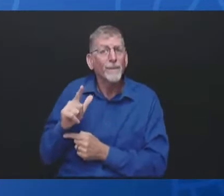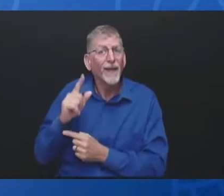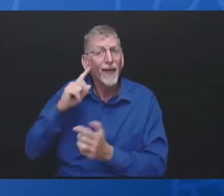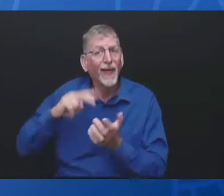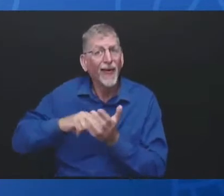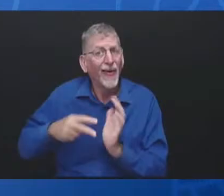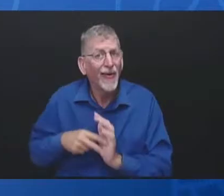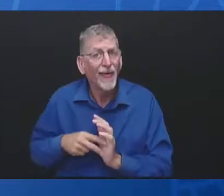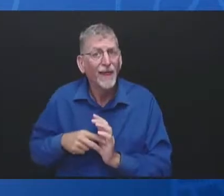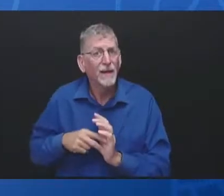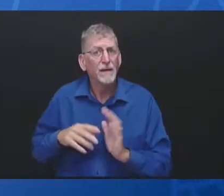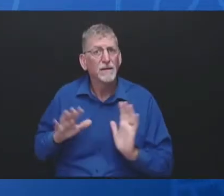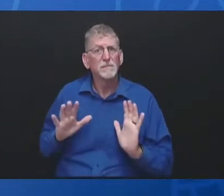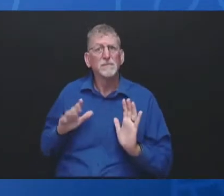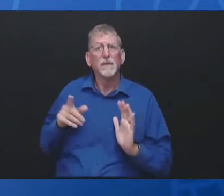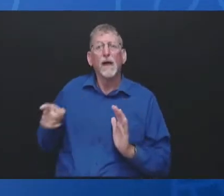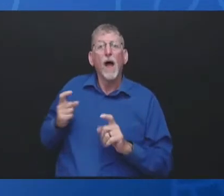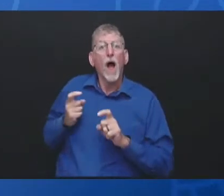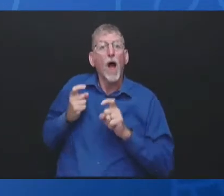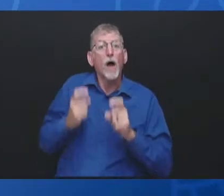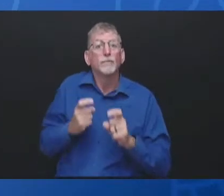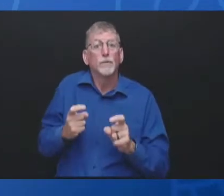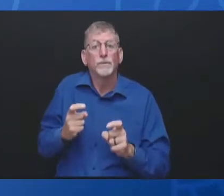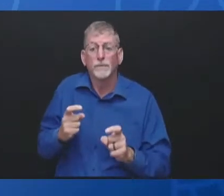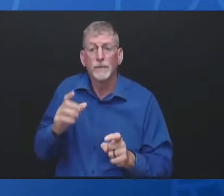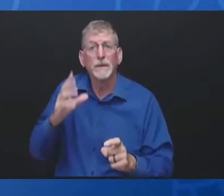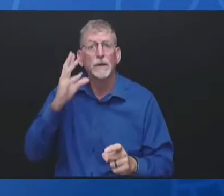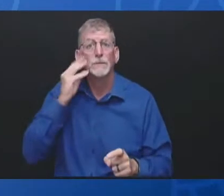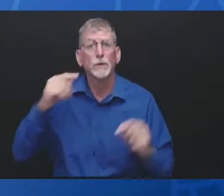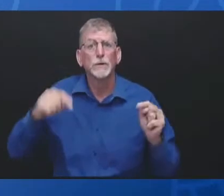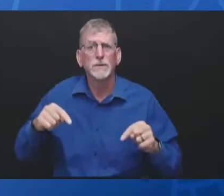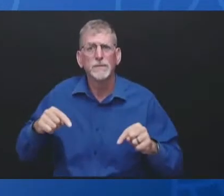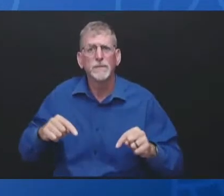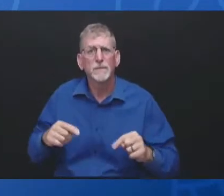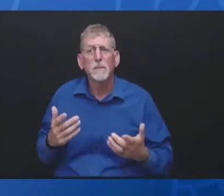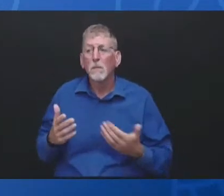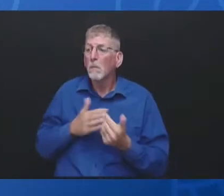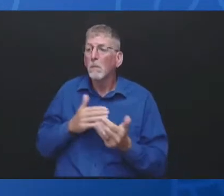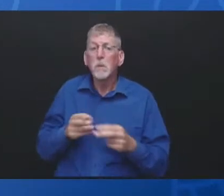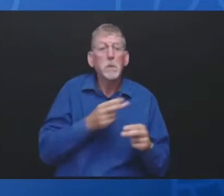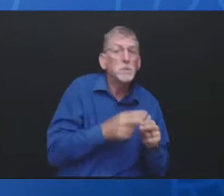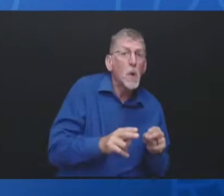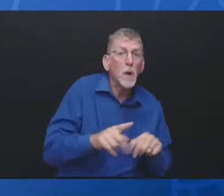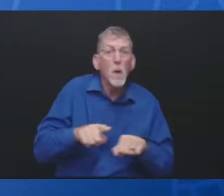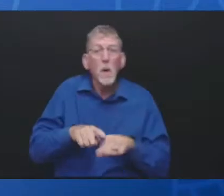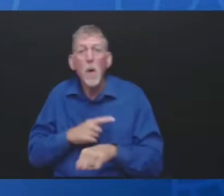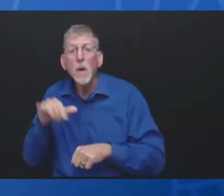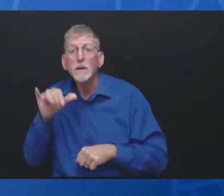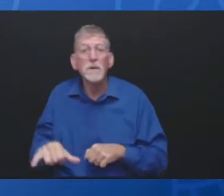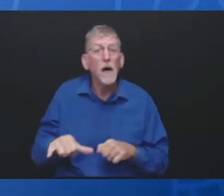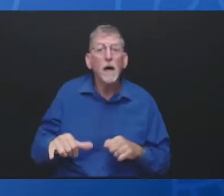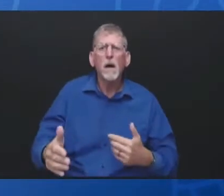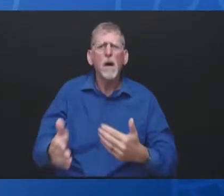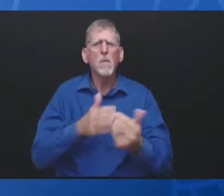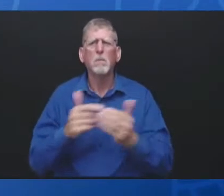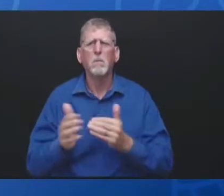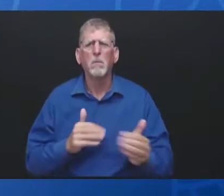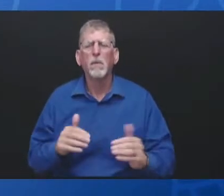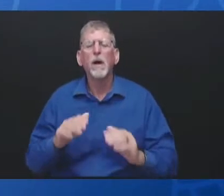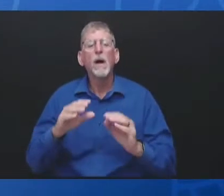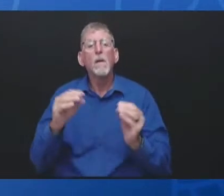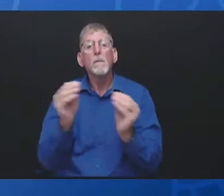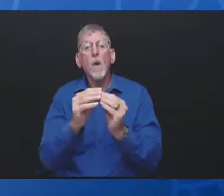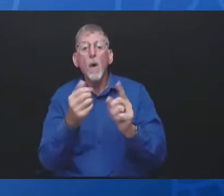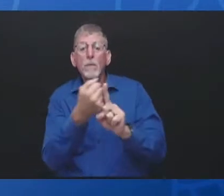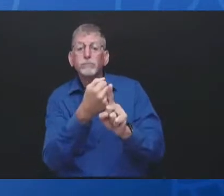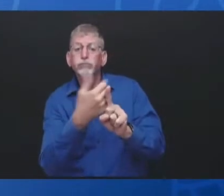the experience here, however short or long their stay is. And so the details of which I won't reveal, but it's